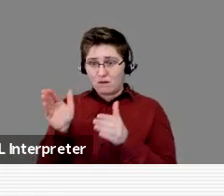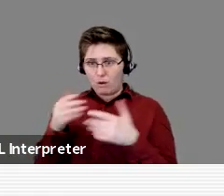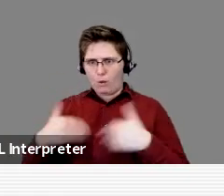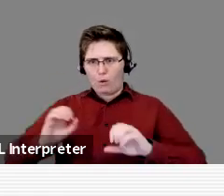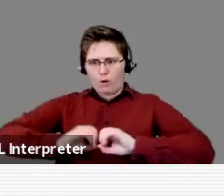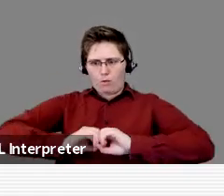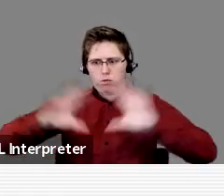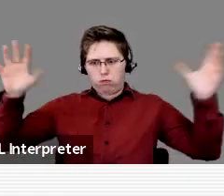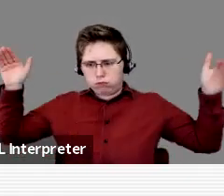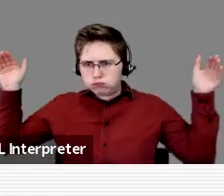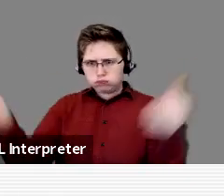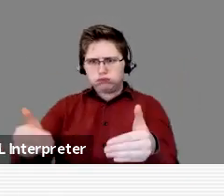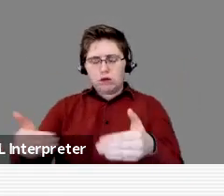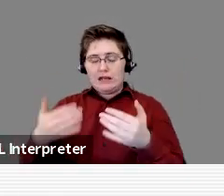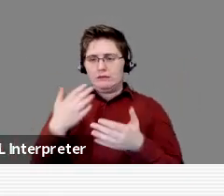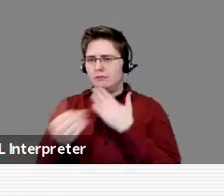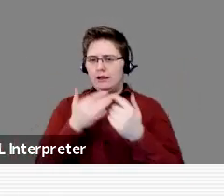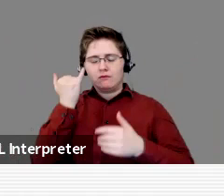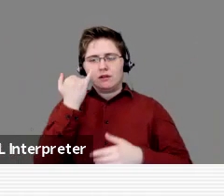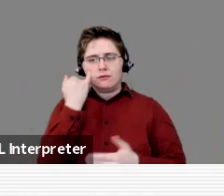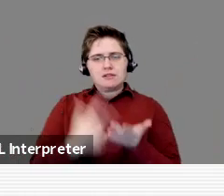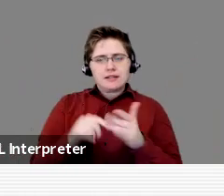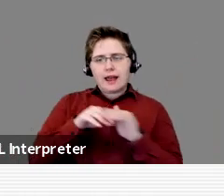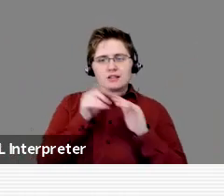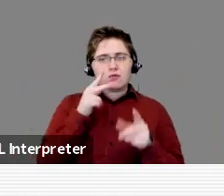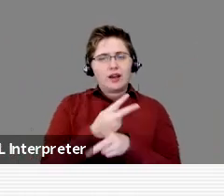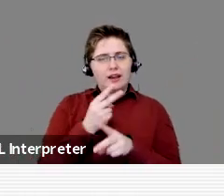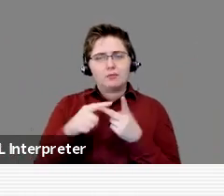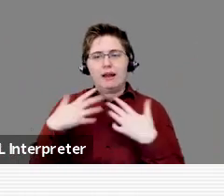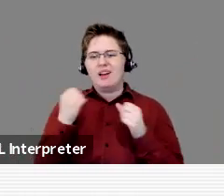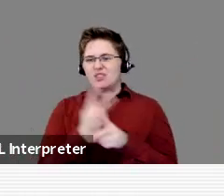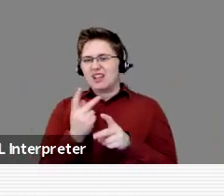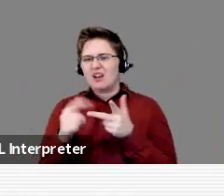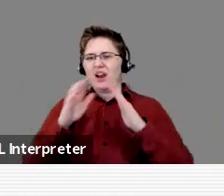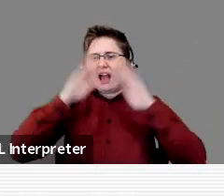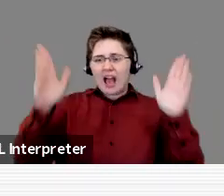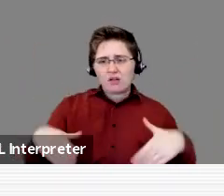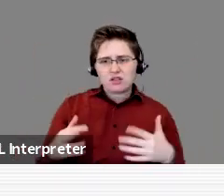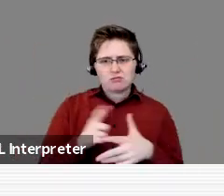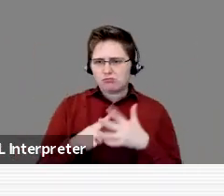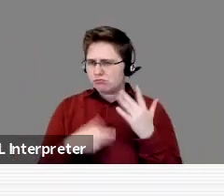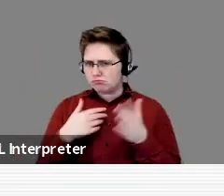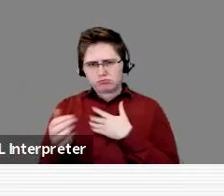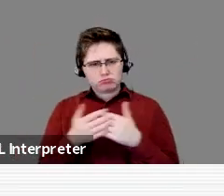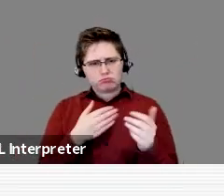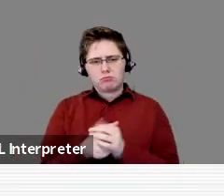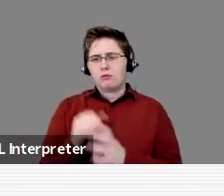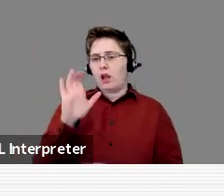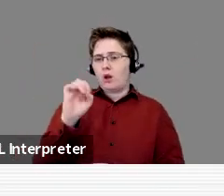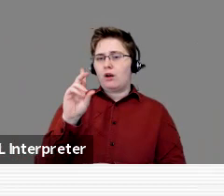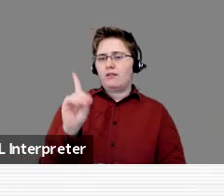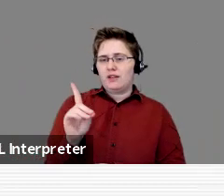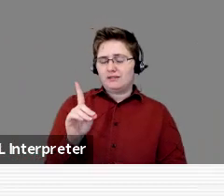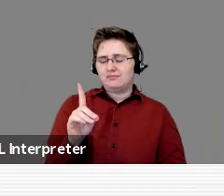illuminated, right? Whether we're talking about access to care or healthcare or housing. And so COVID, I think, has